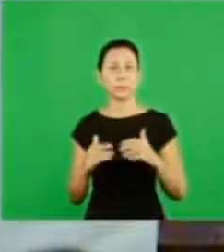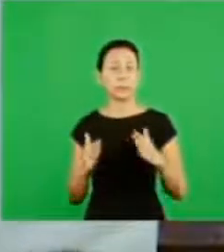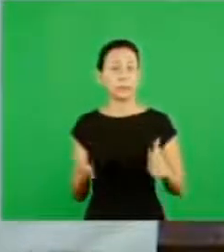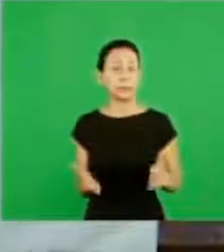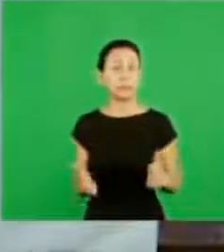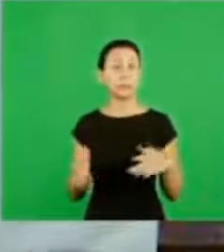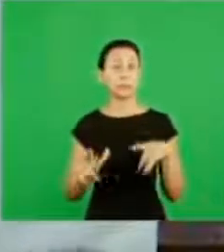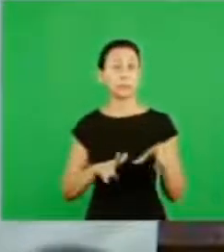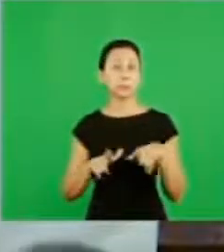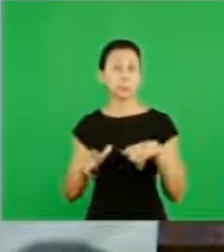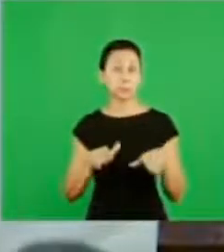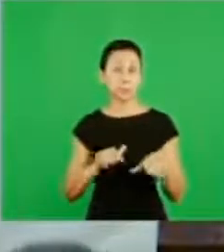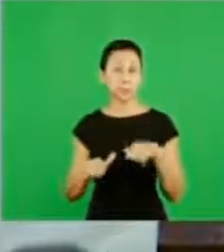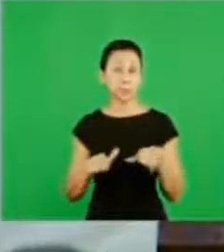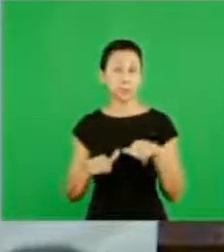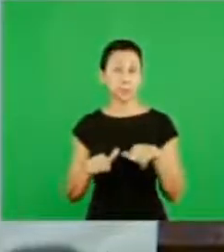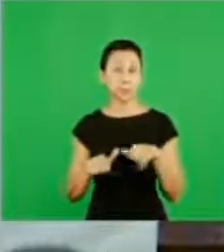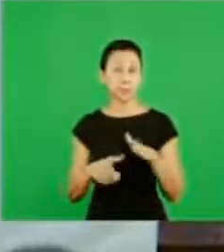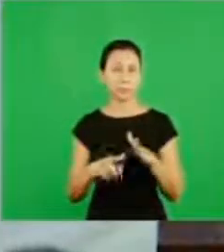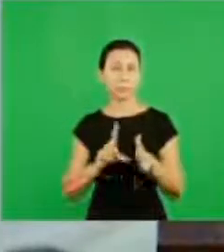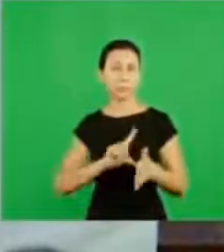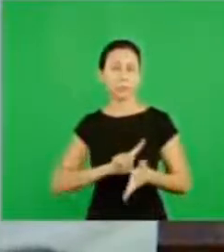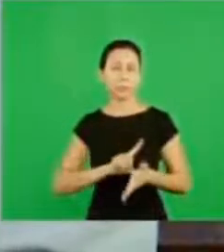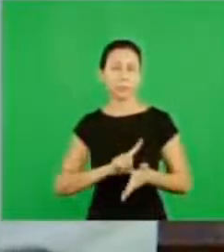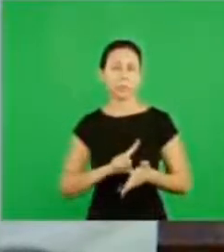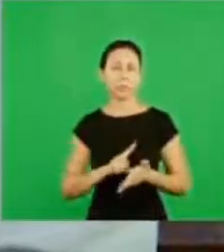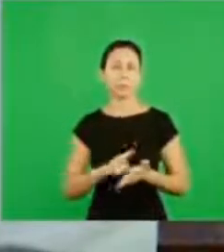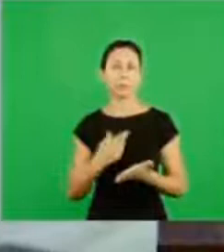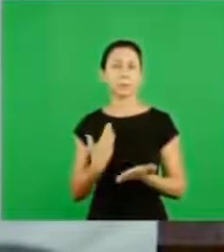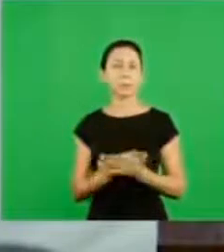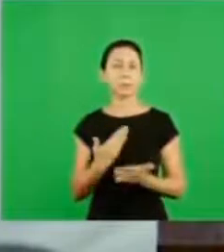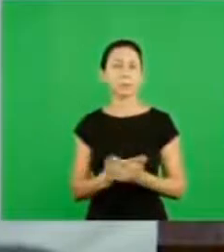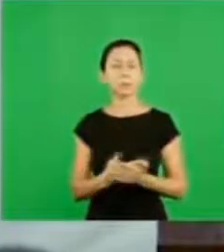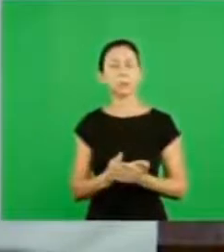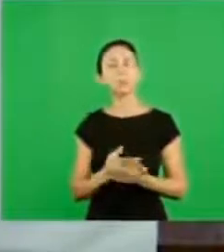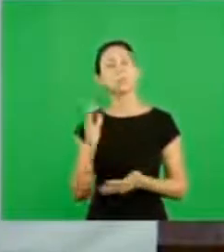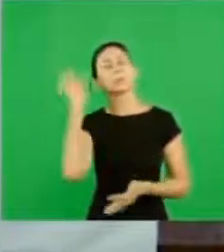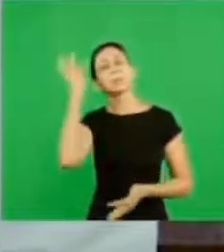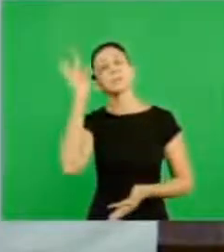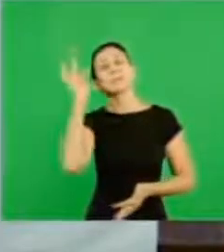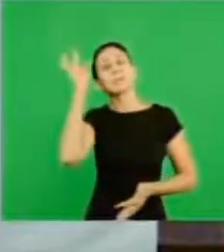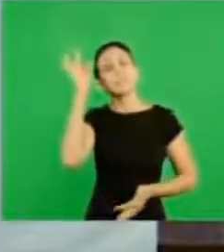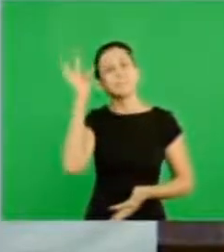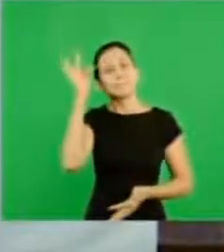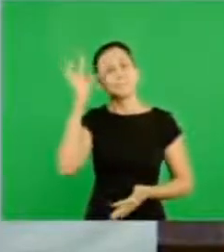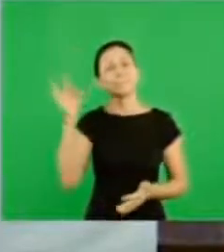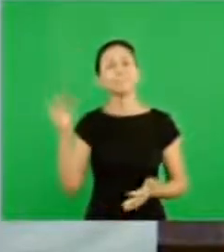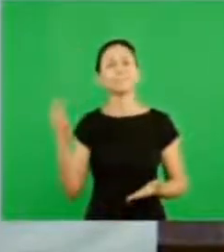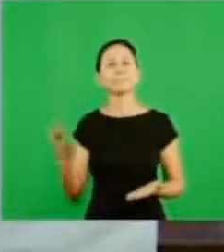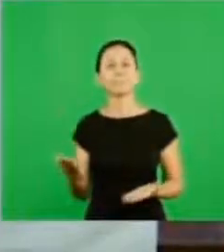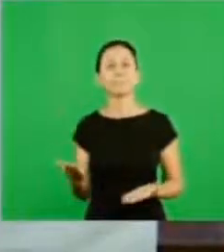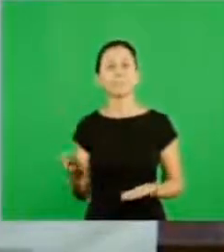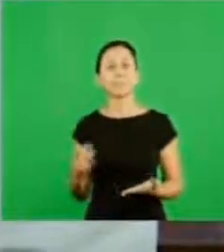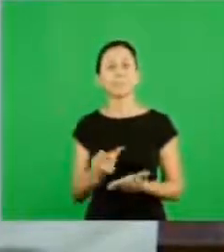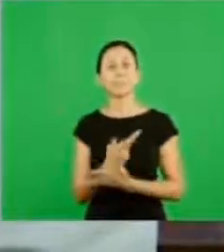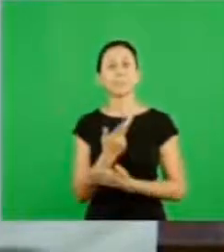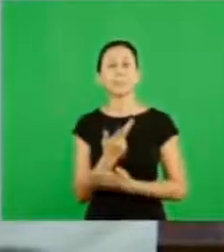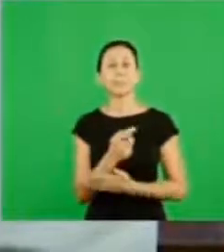Kant, who began with you know, his works, his philosophical